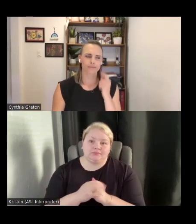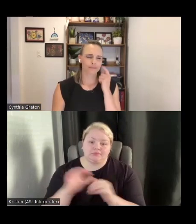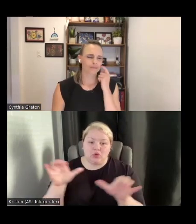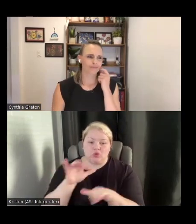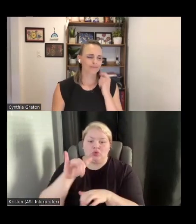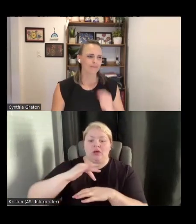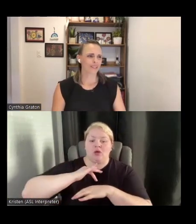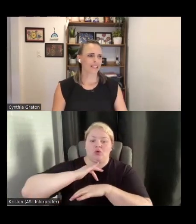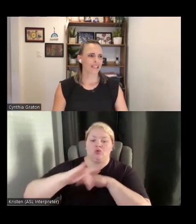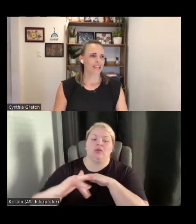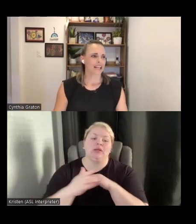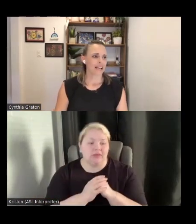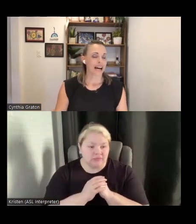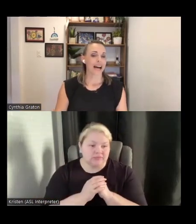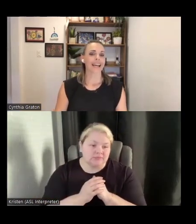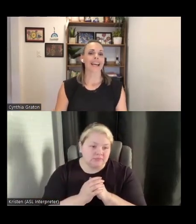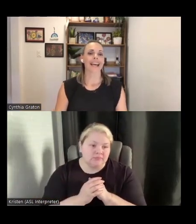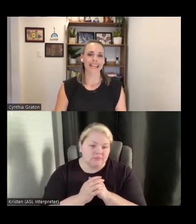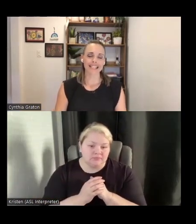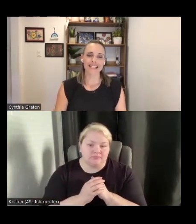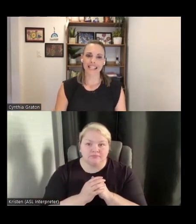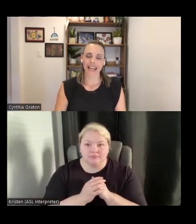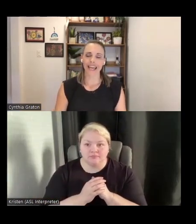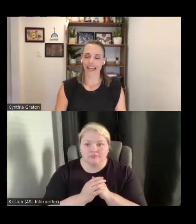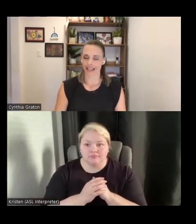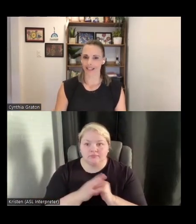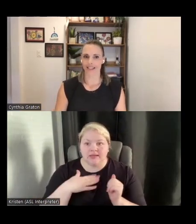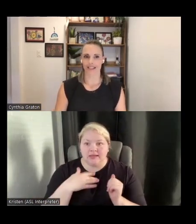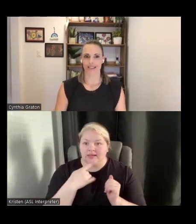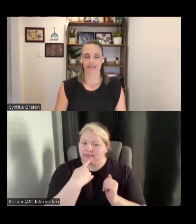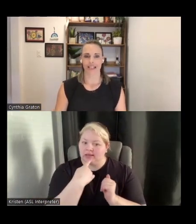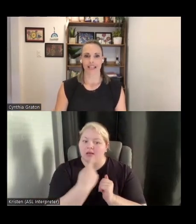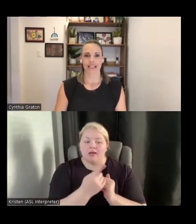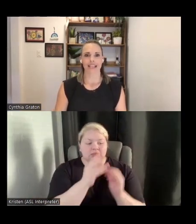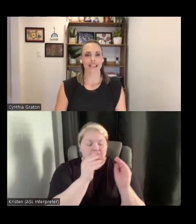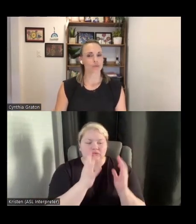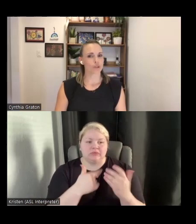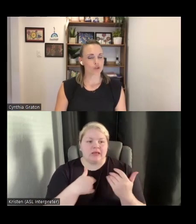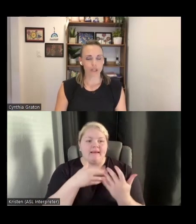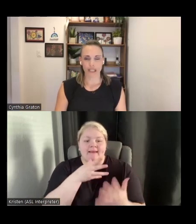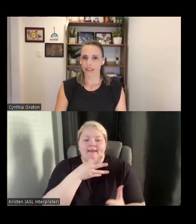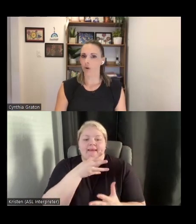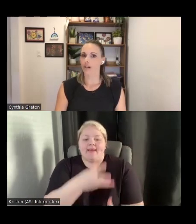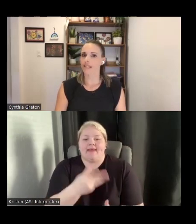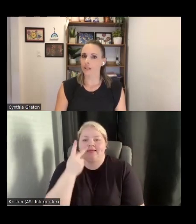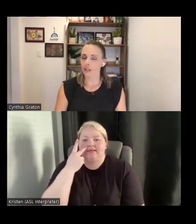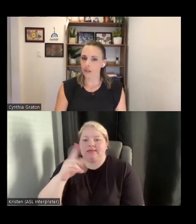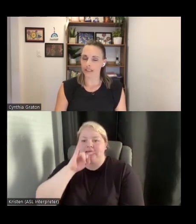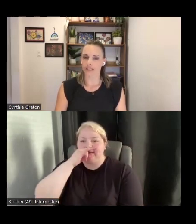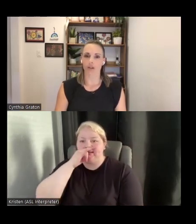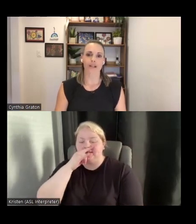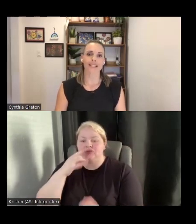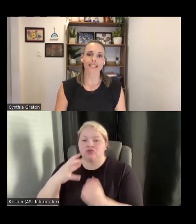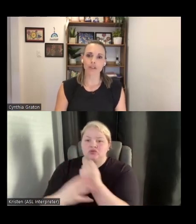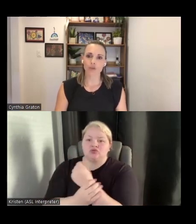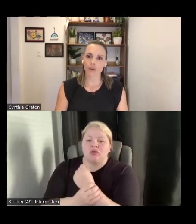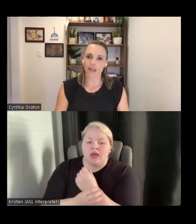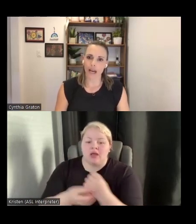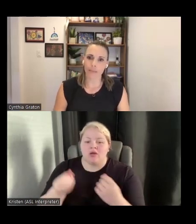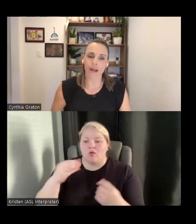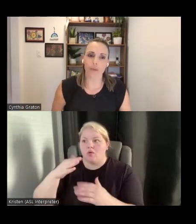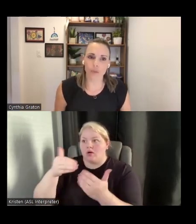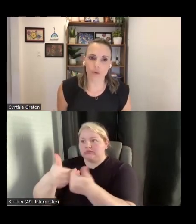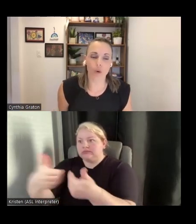say to them, I hate seeing kids get restrained or secluded or sent